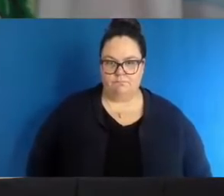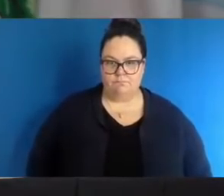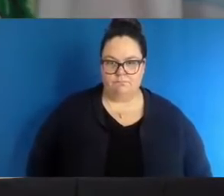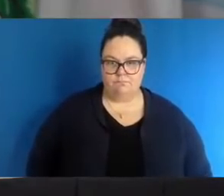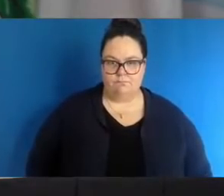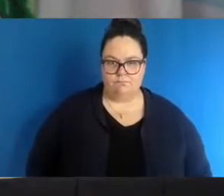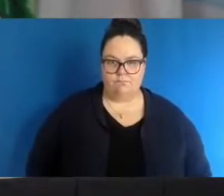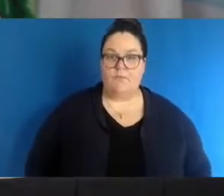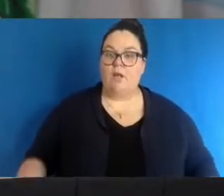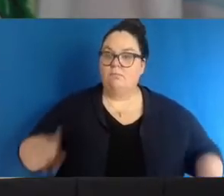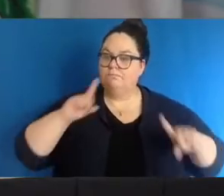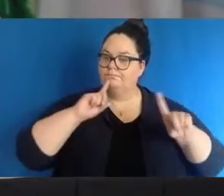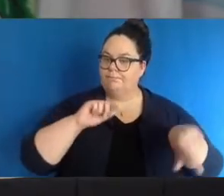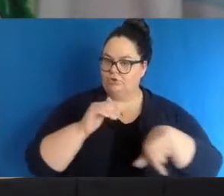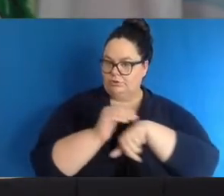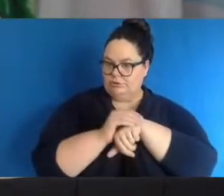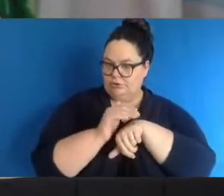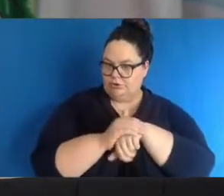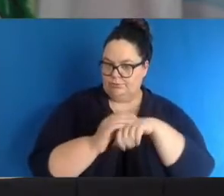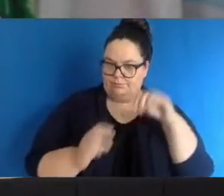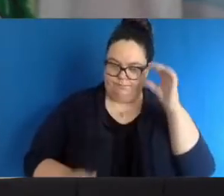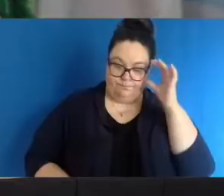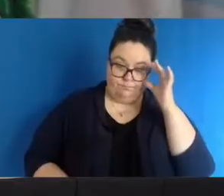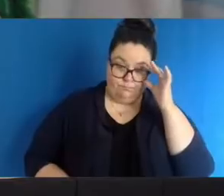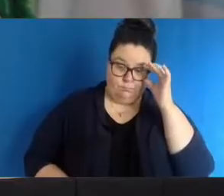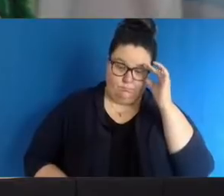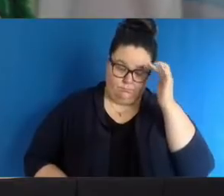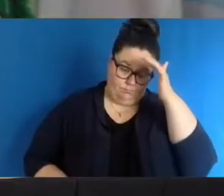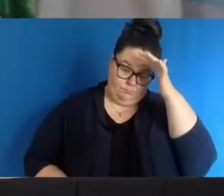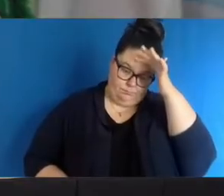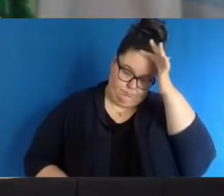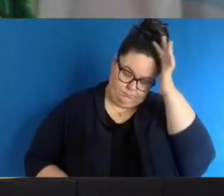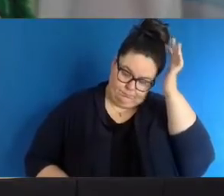in terms of the ventilation, as I had